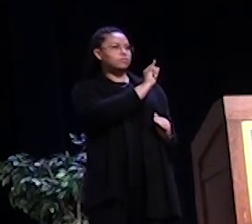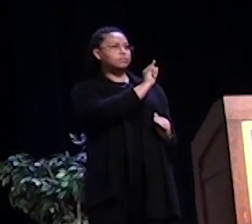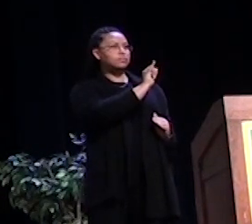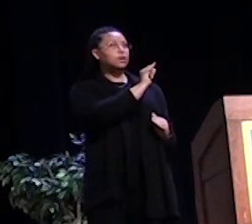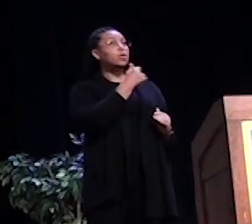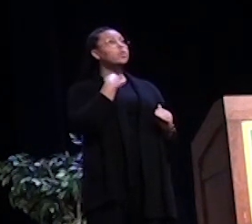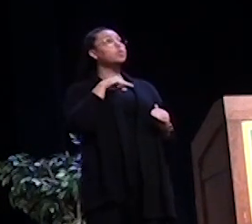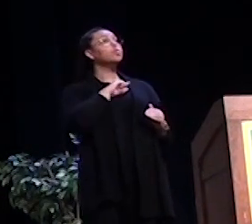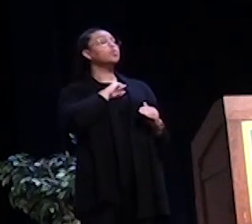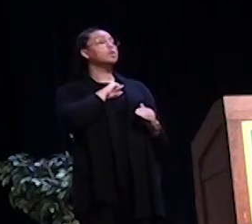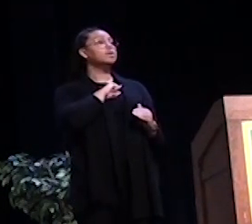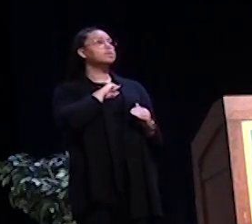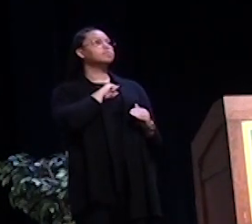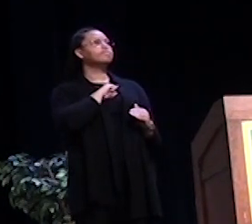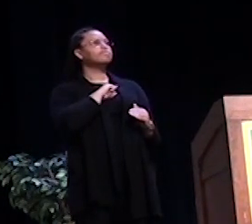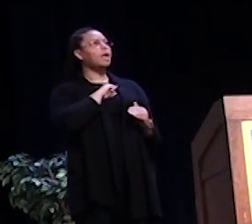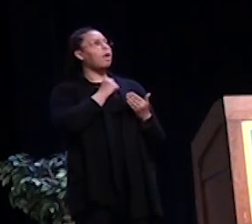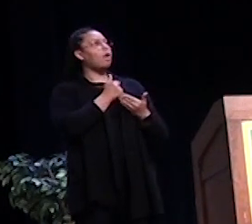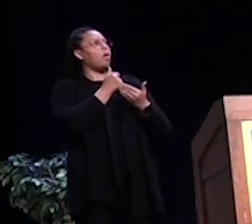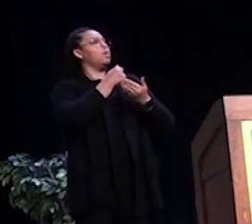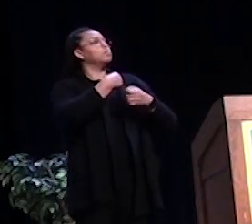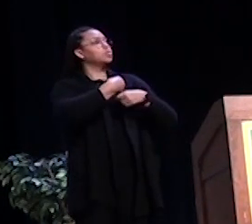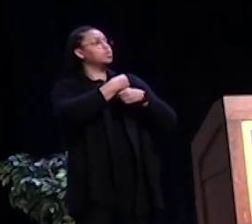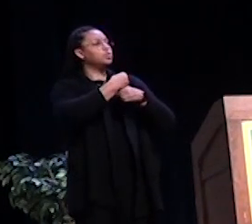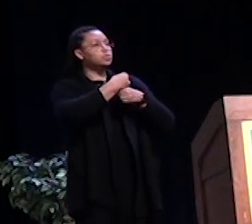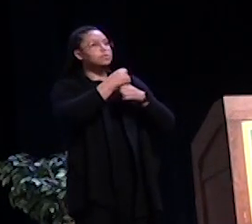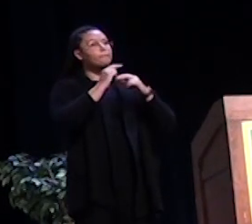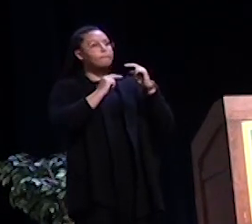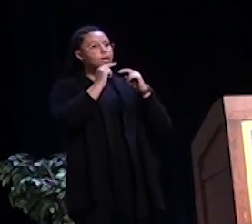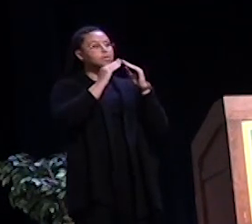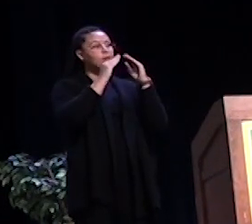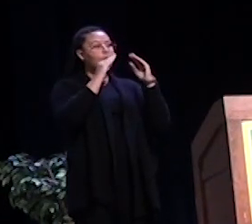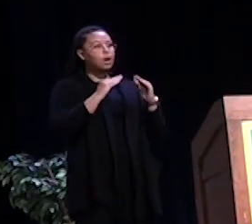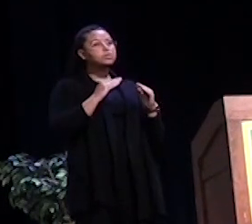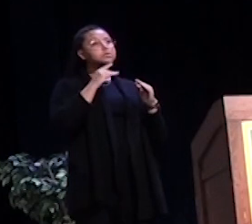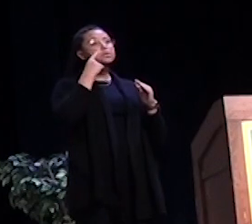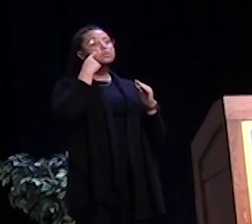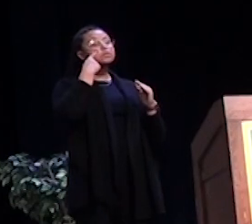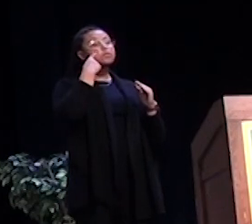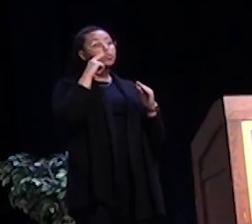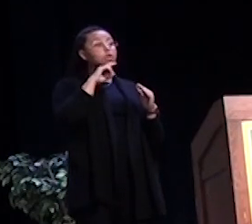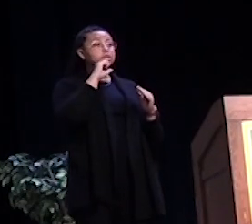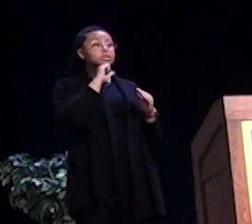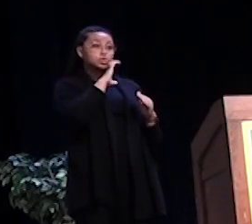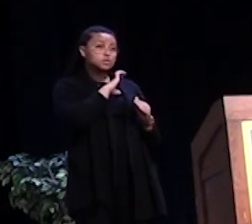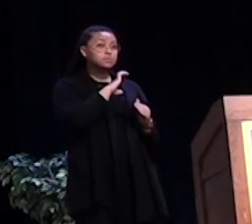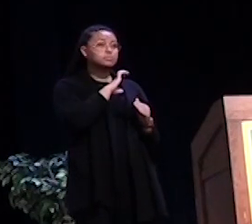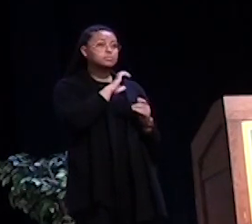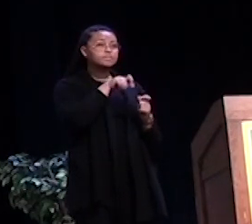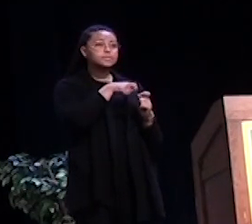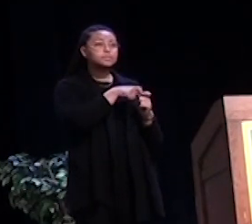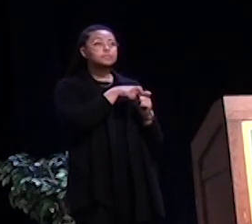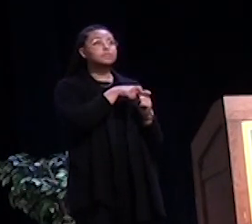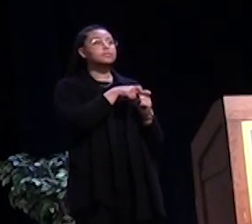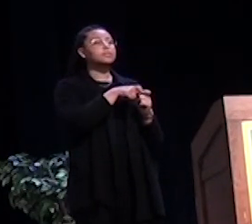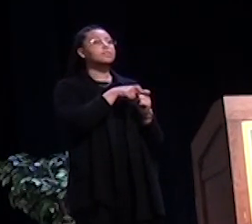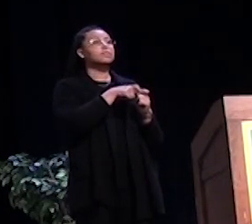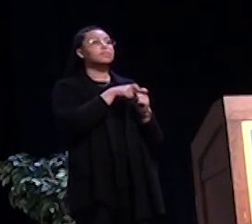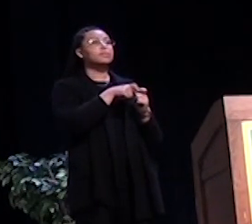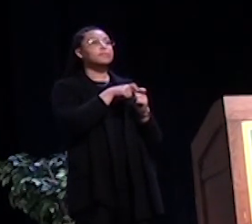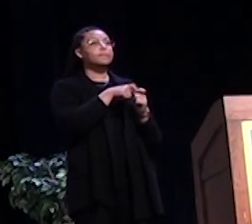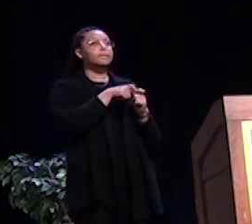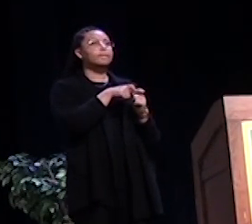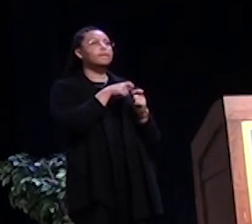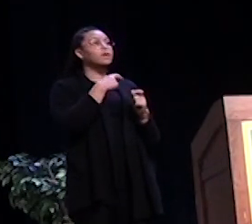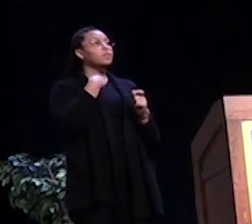do produce or help to produce housing, specifically low-income housing for seniors. So that is a set